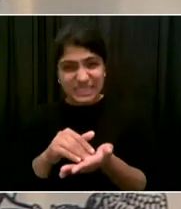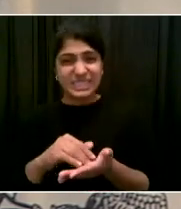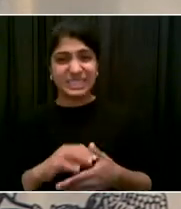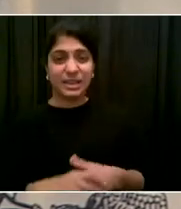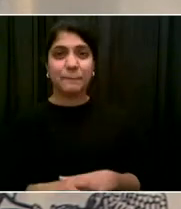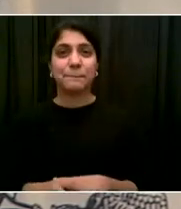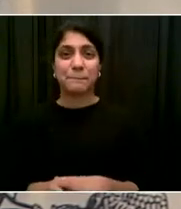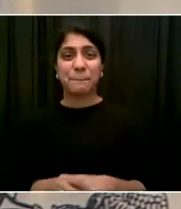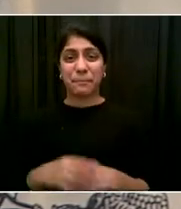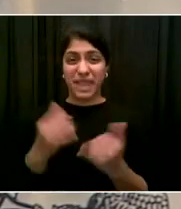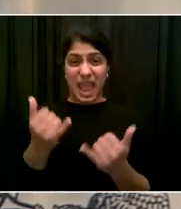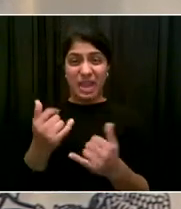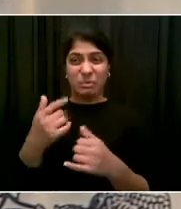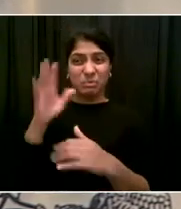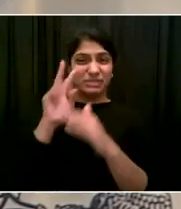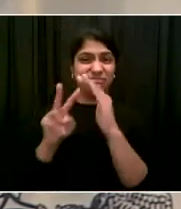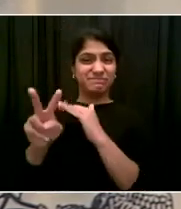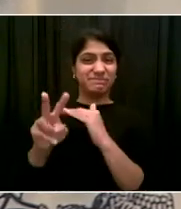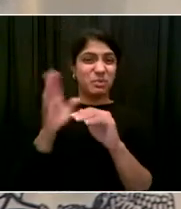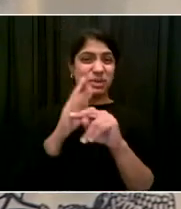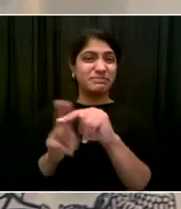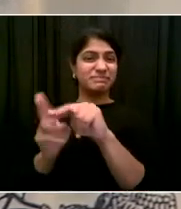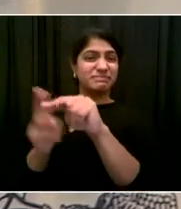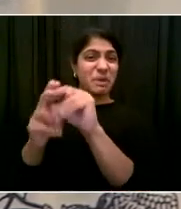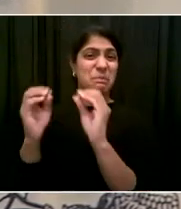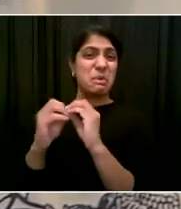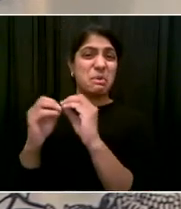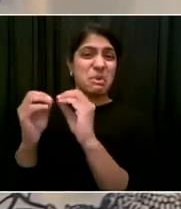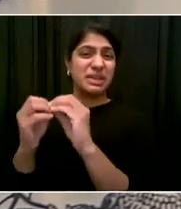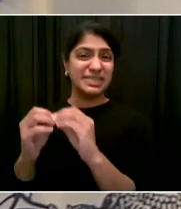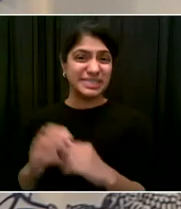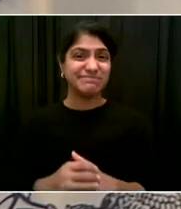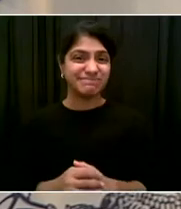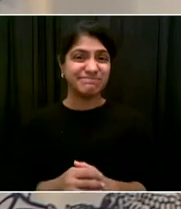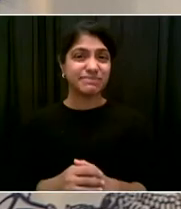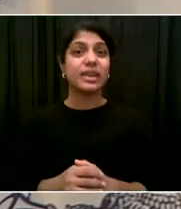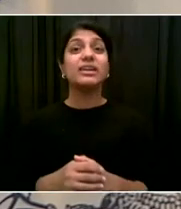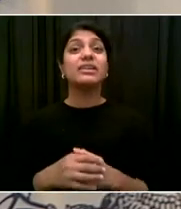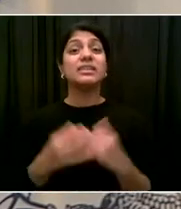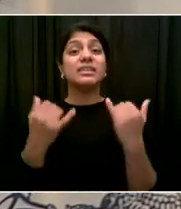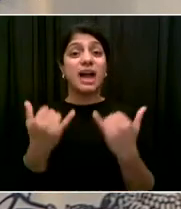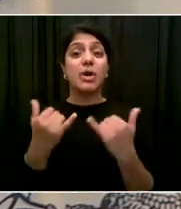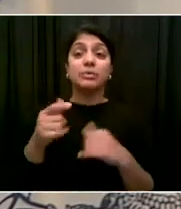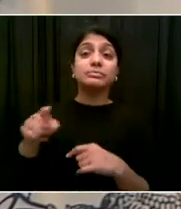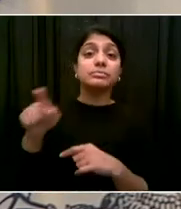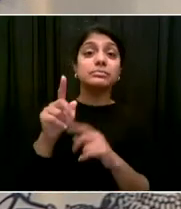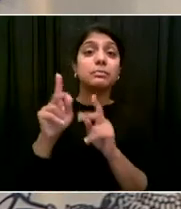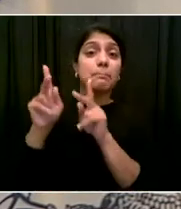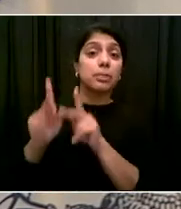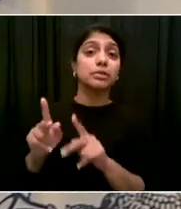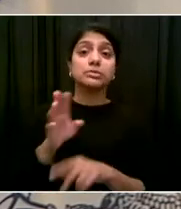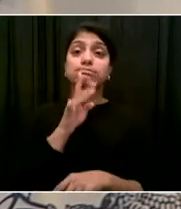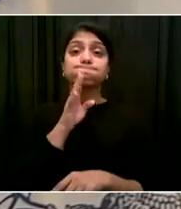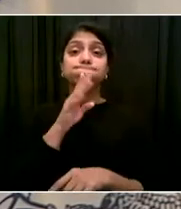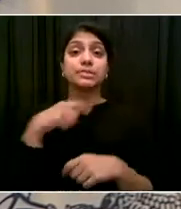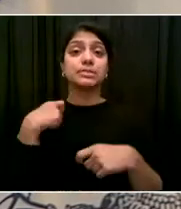double down on that. Okay, going to do a few words in Spanish, and this is on the incentives for the